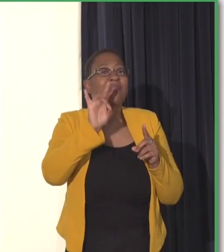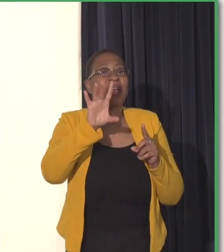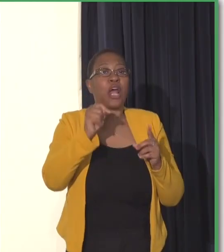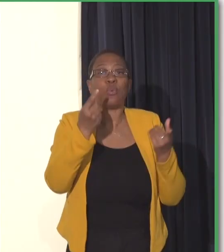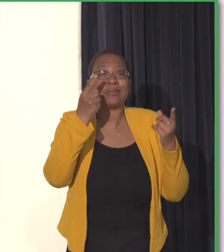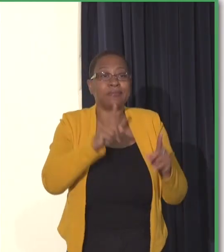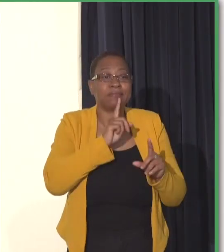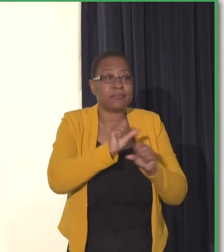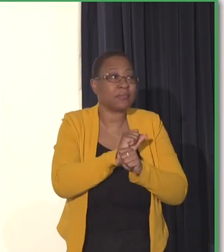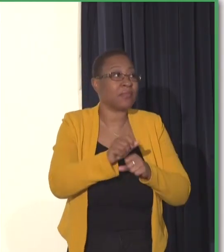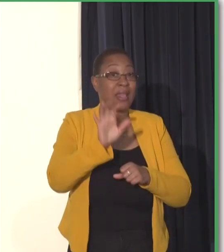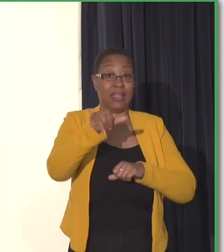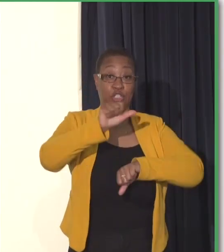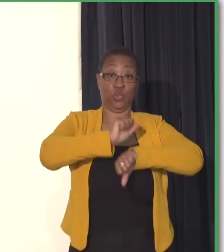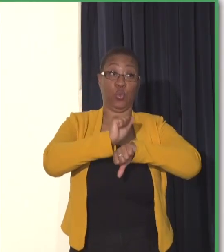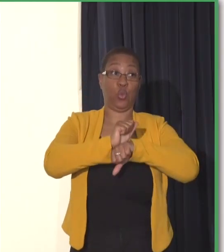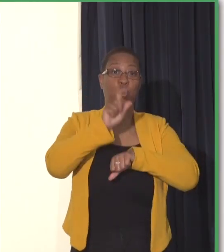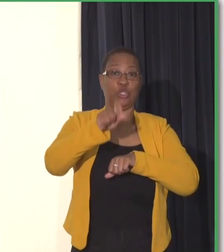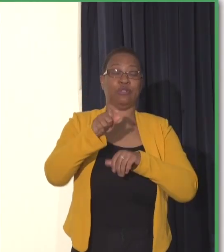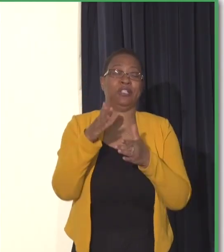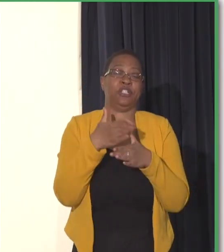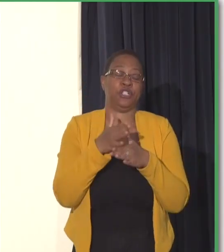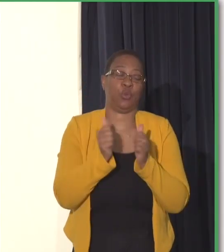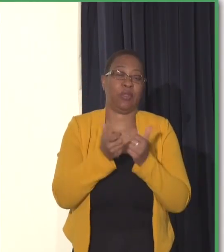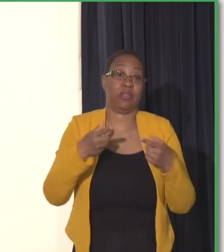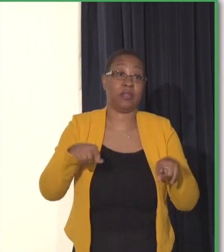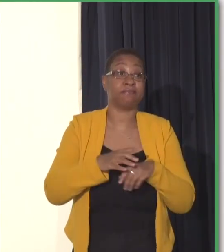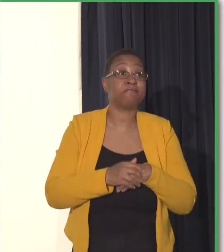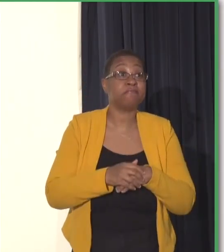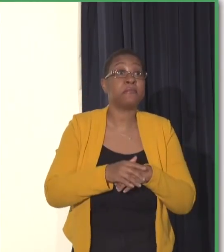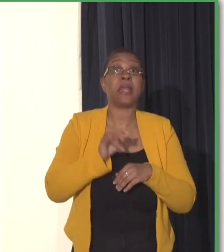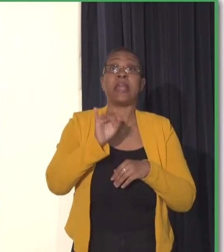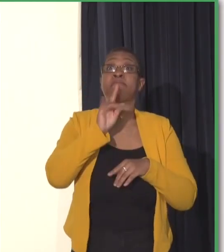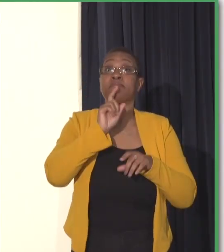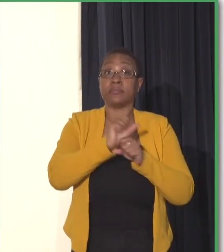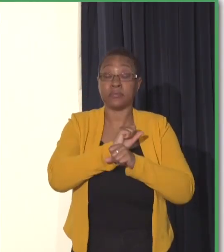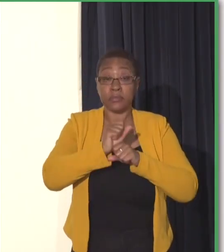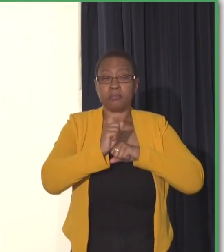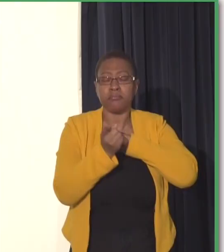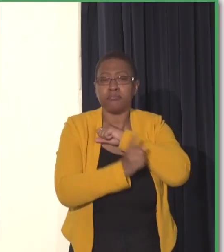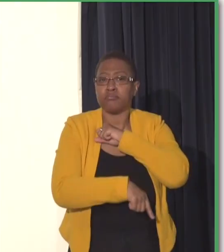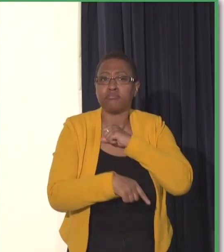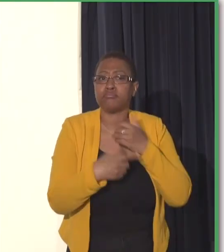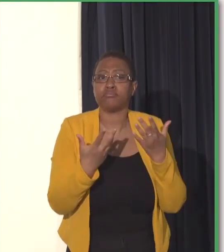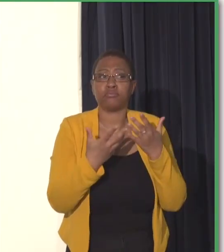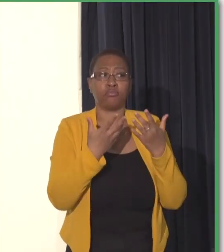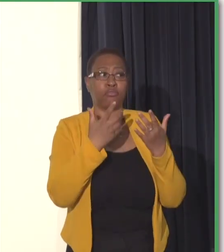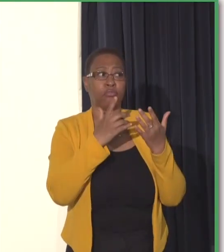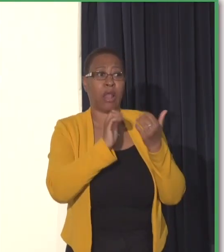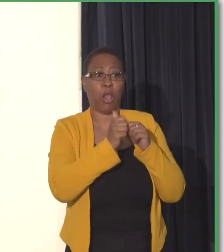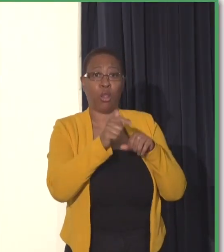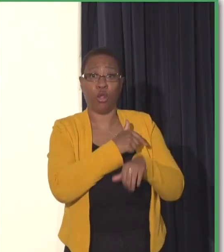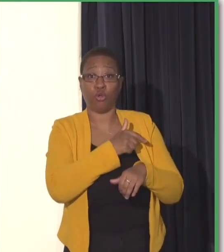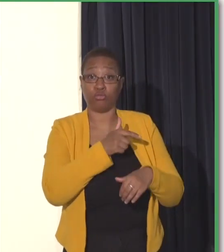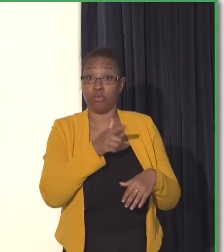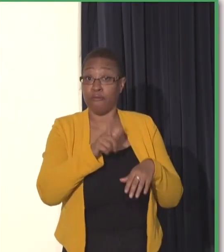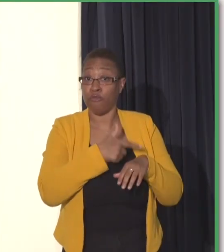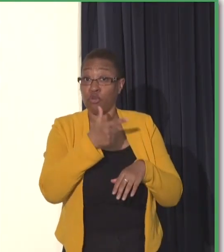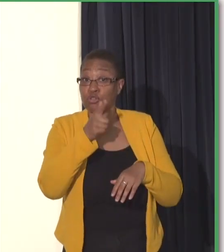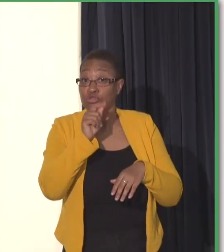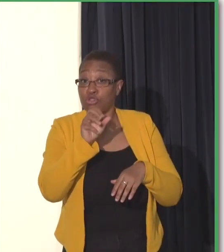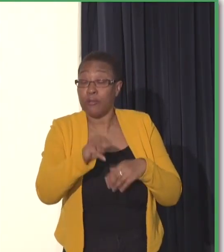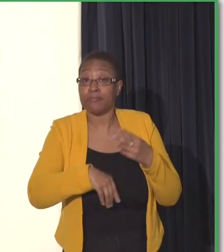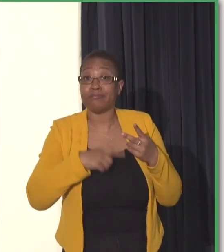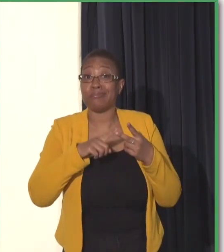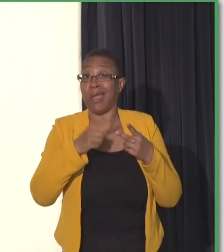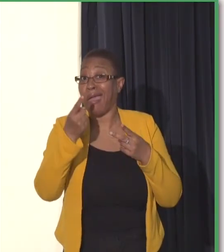yeah, that's the work. And if they are enforced, what is the length? Is it full term? Is it half